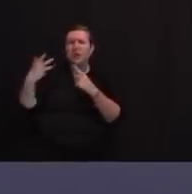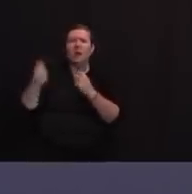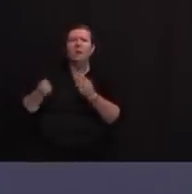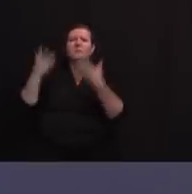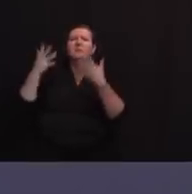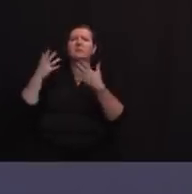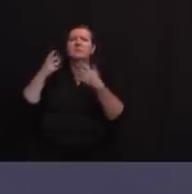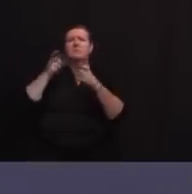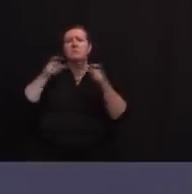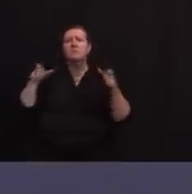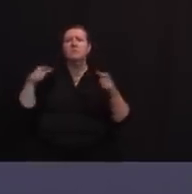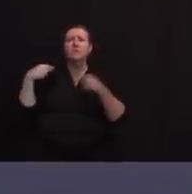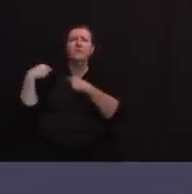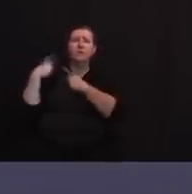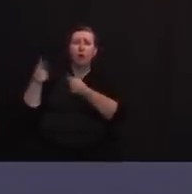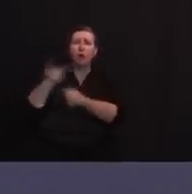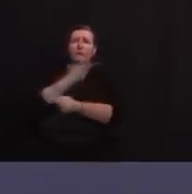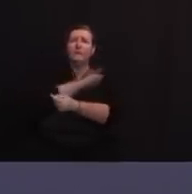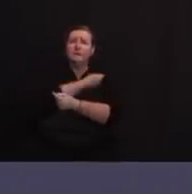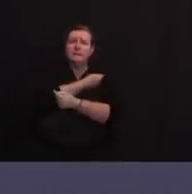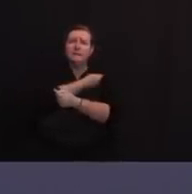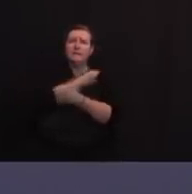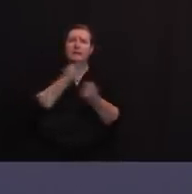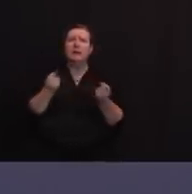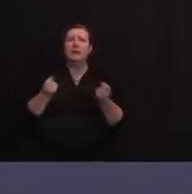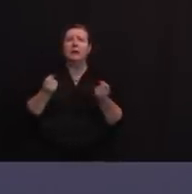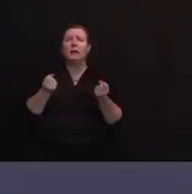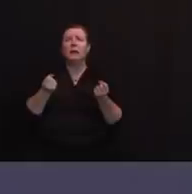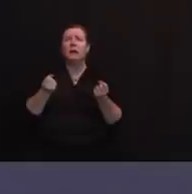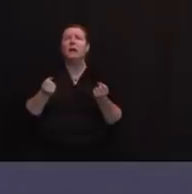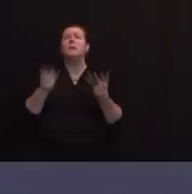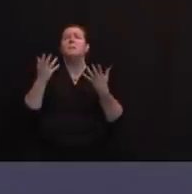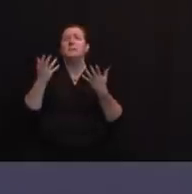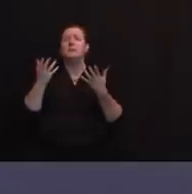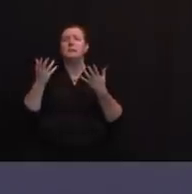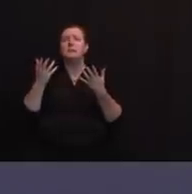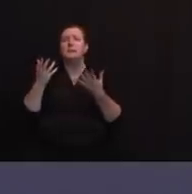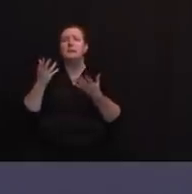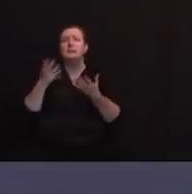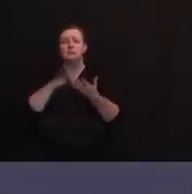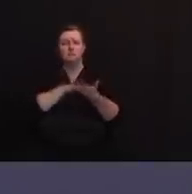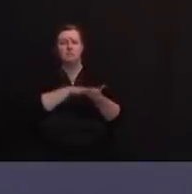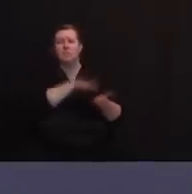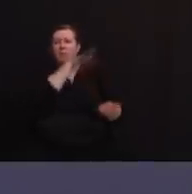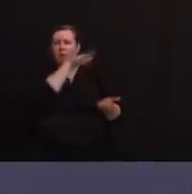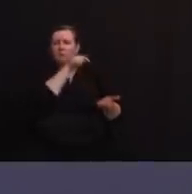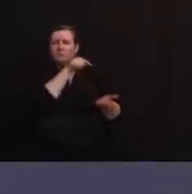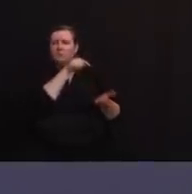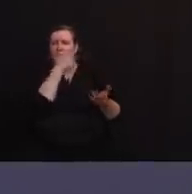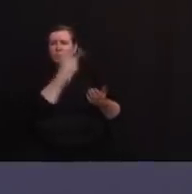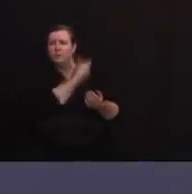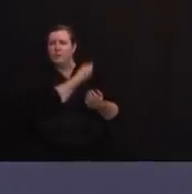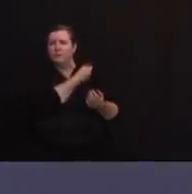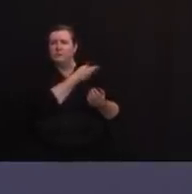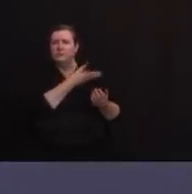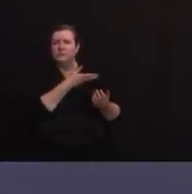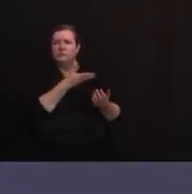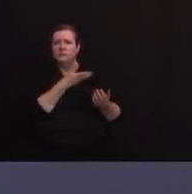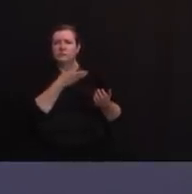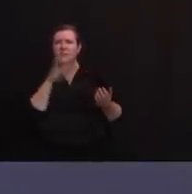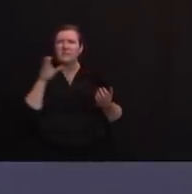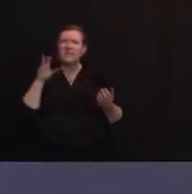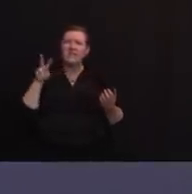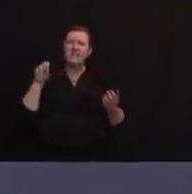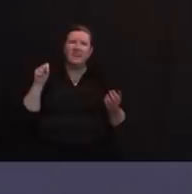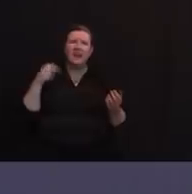you've gotten? Some of that's due to the fact that CVS and Walgreens has their block. They've got their programs in place, and